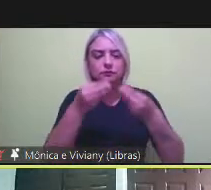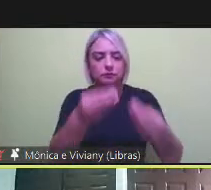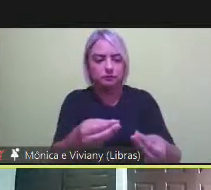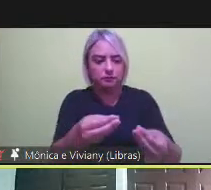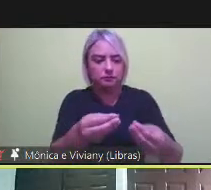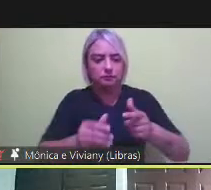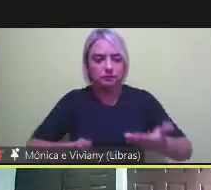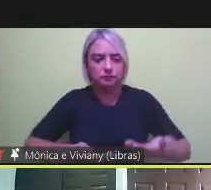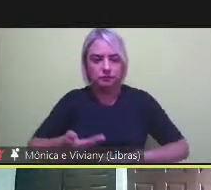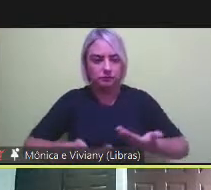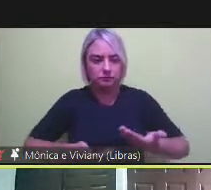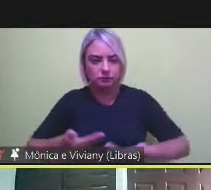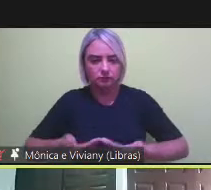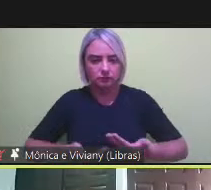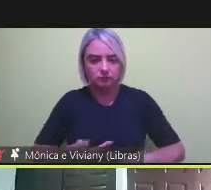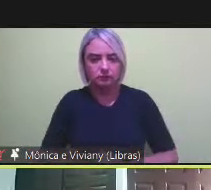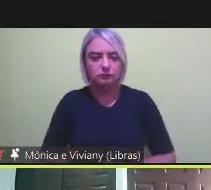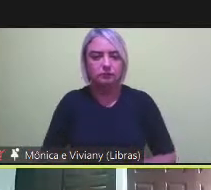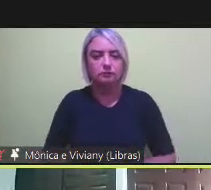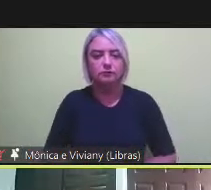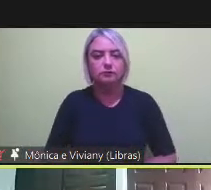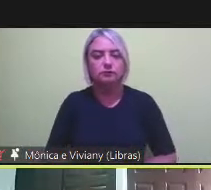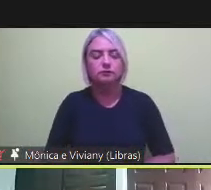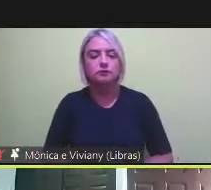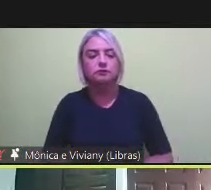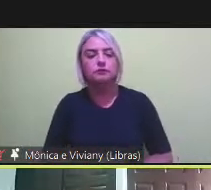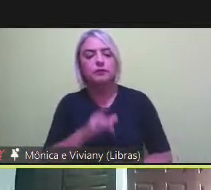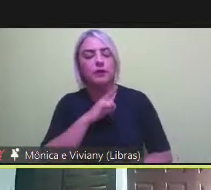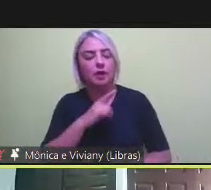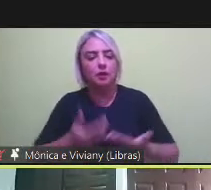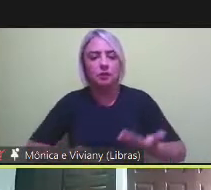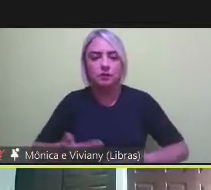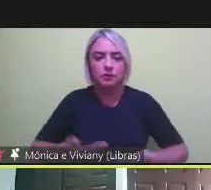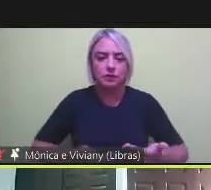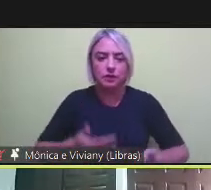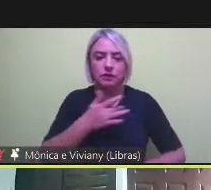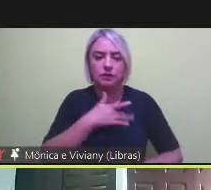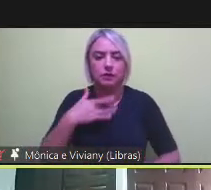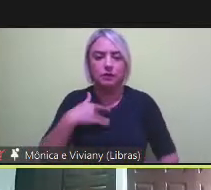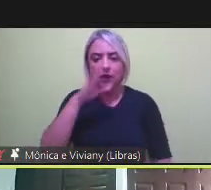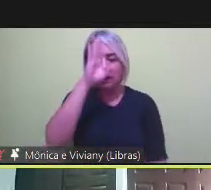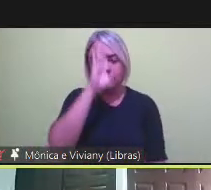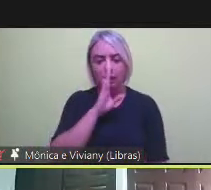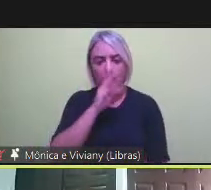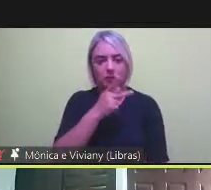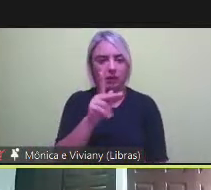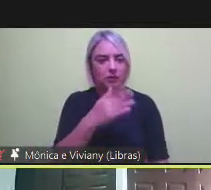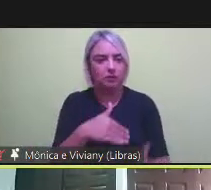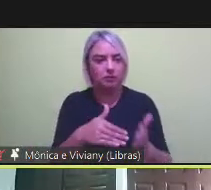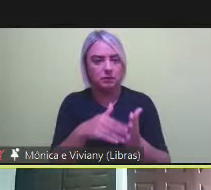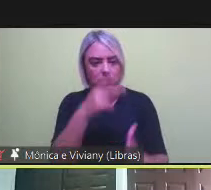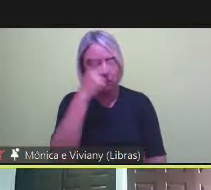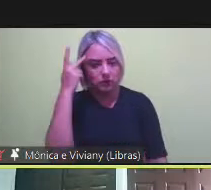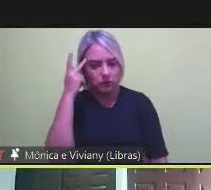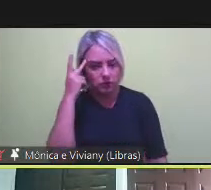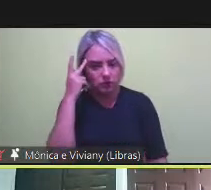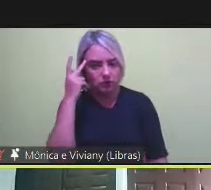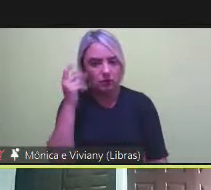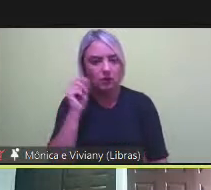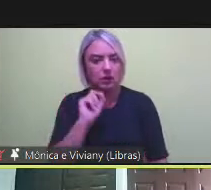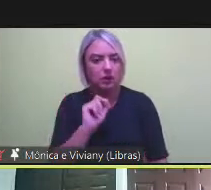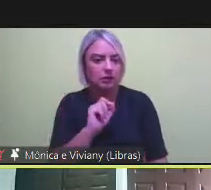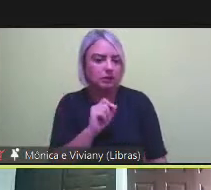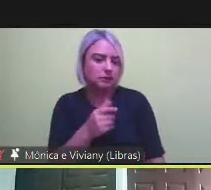free health services for all in Trinidad and Tobago, whether you are native to Trinidad